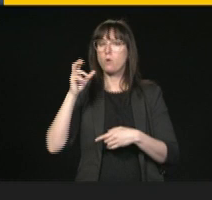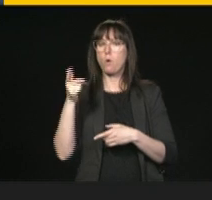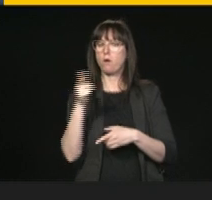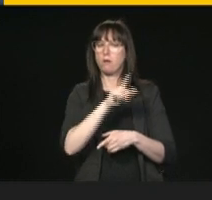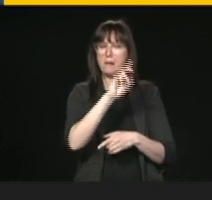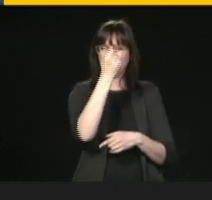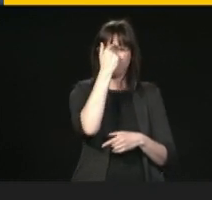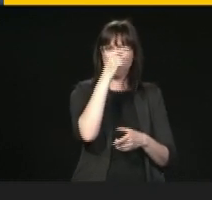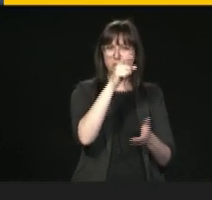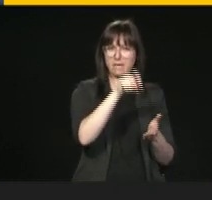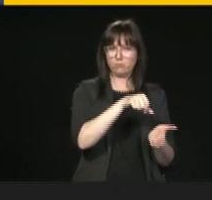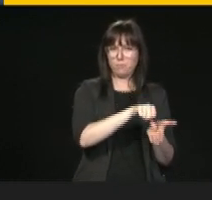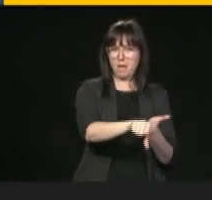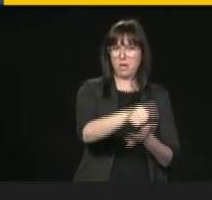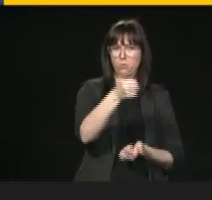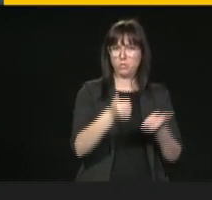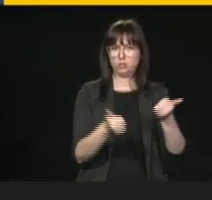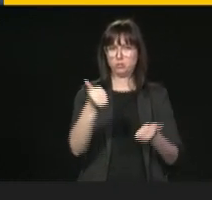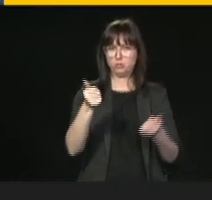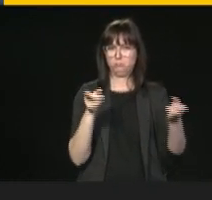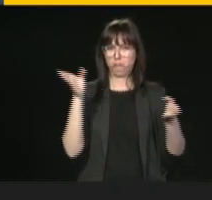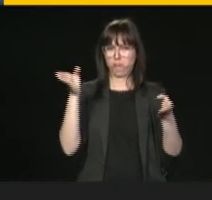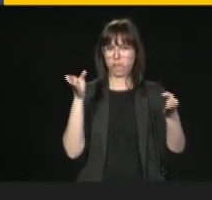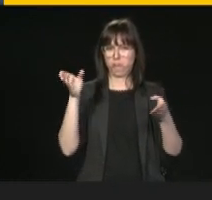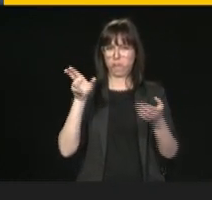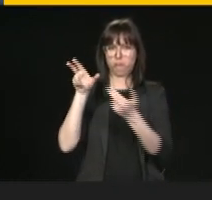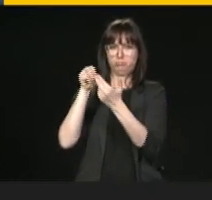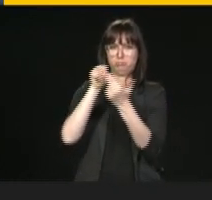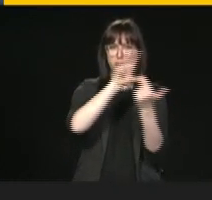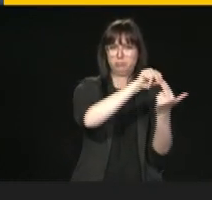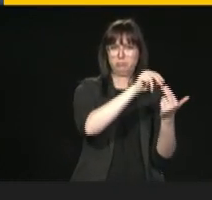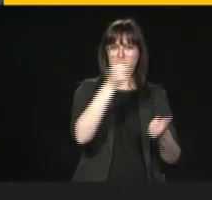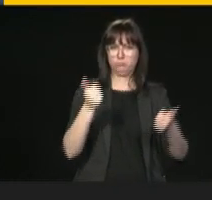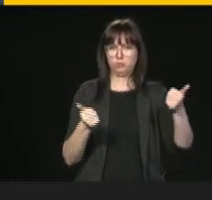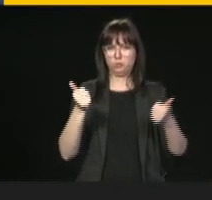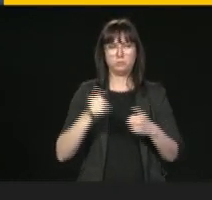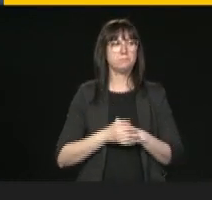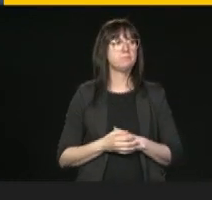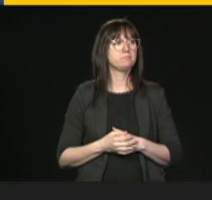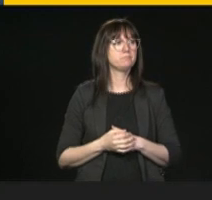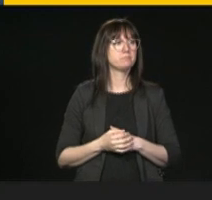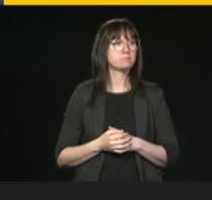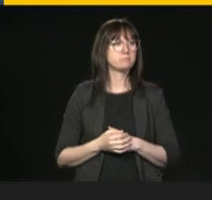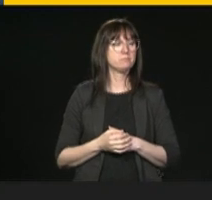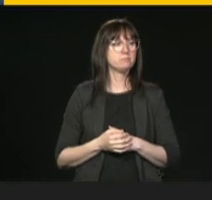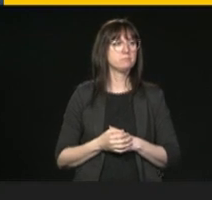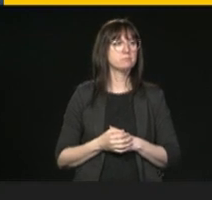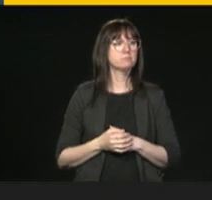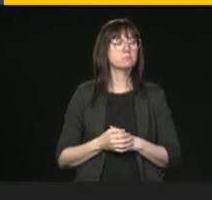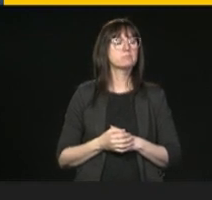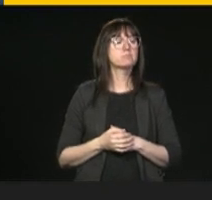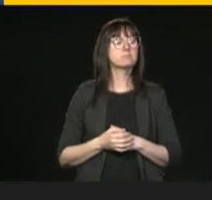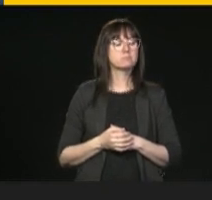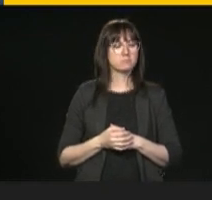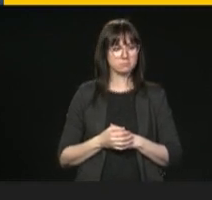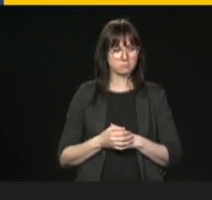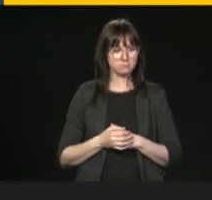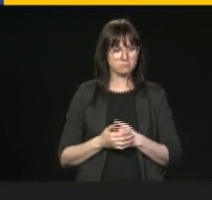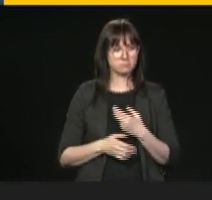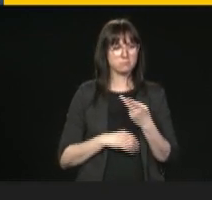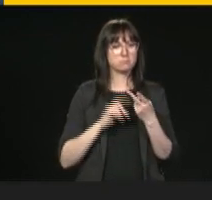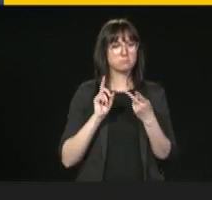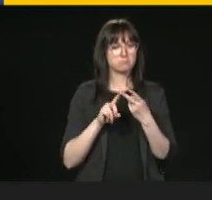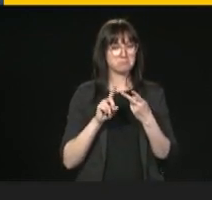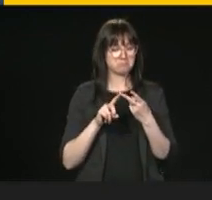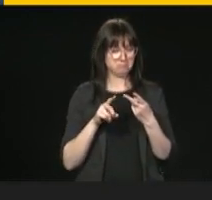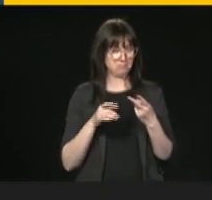est-ce qu'on s'attend prochainement à avoir des mesures aussi pour les moyennes entreprises? Do we expect to see such measures for